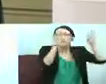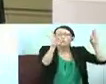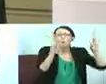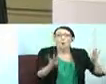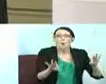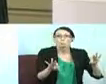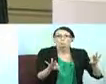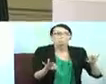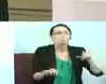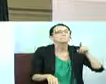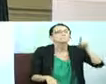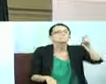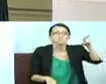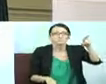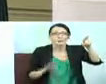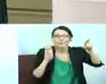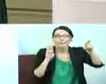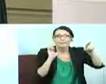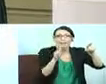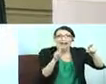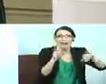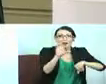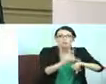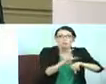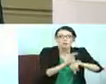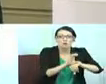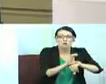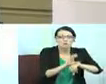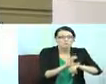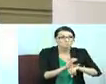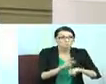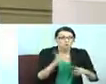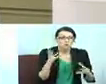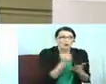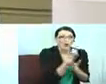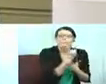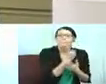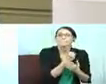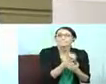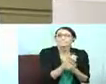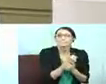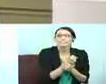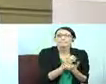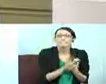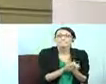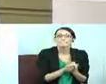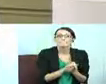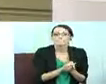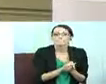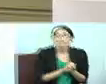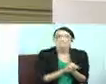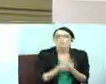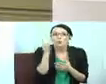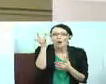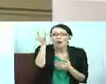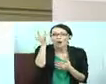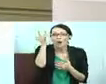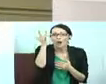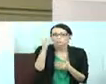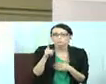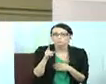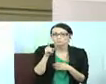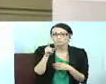back of the church that we would like for you to pick up on the way out so that you